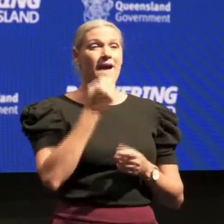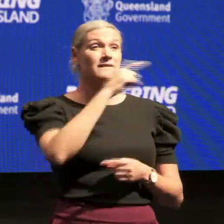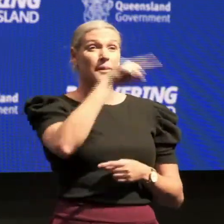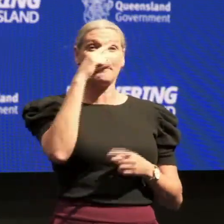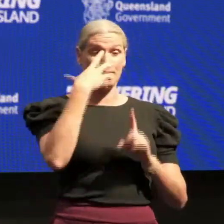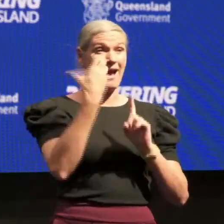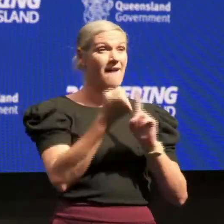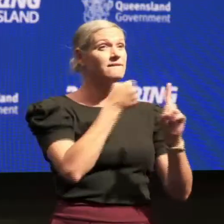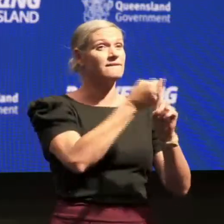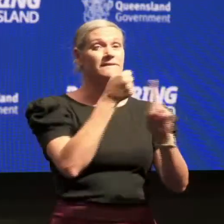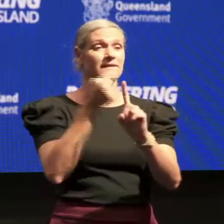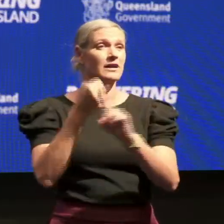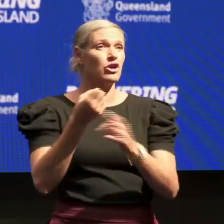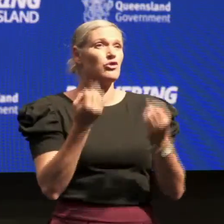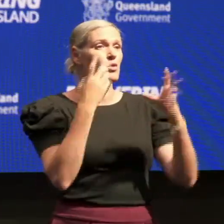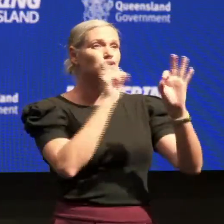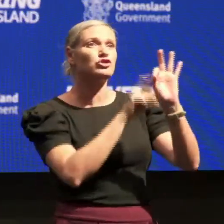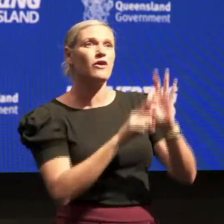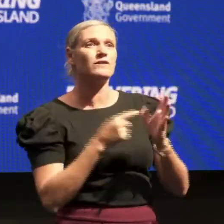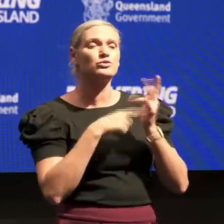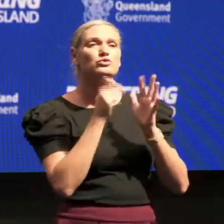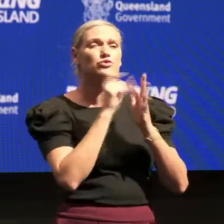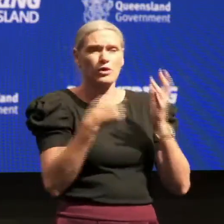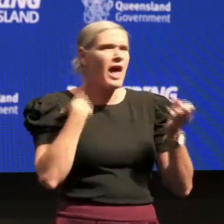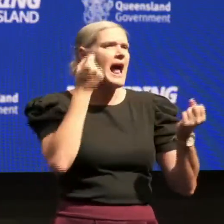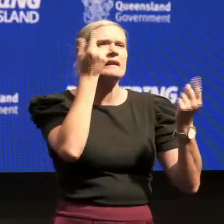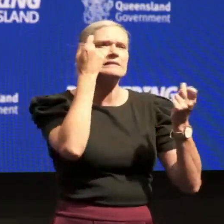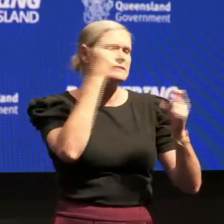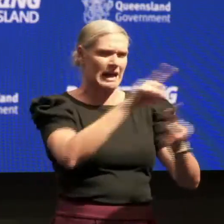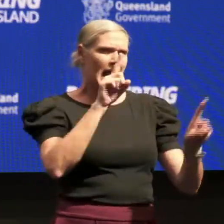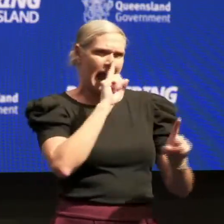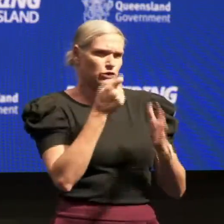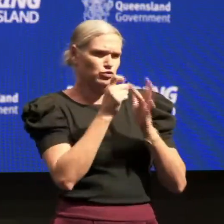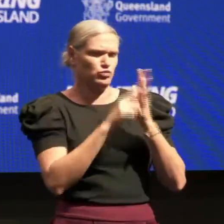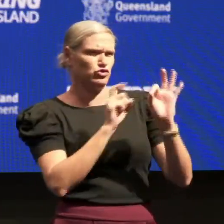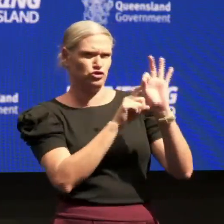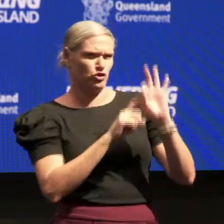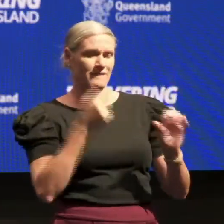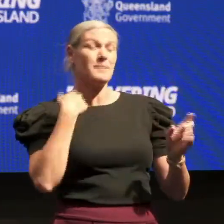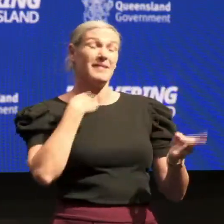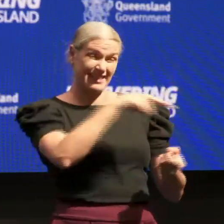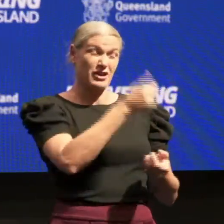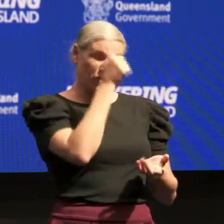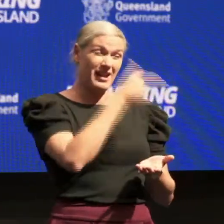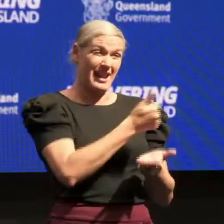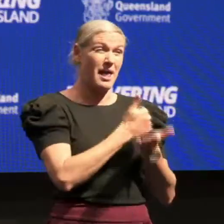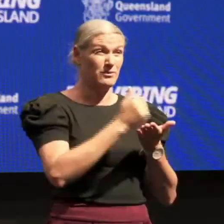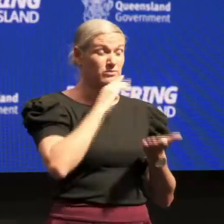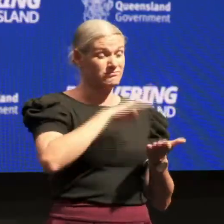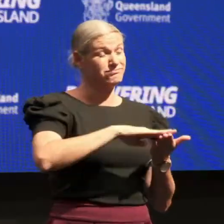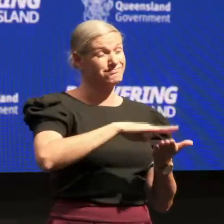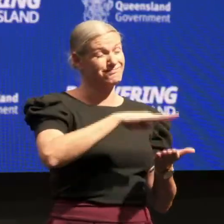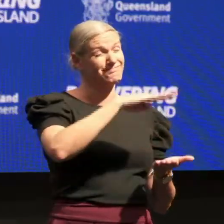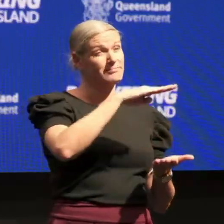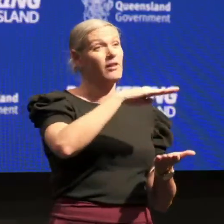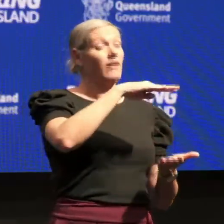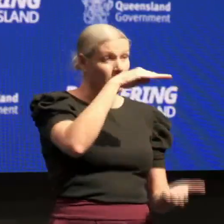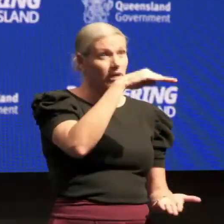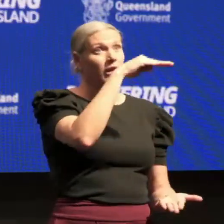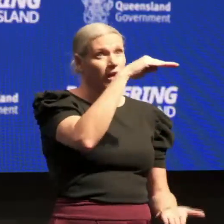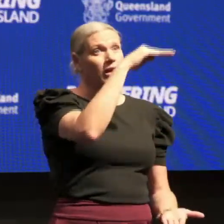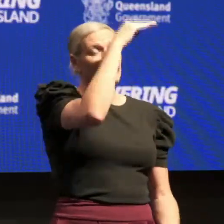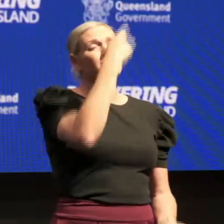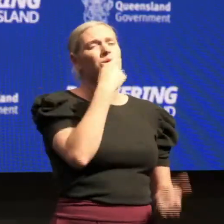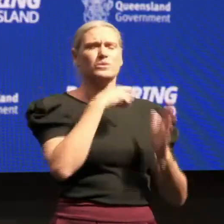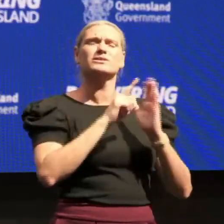been impacted. They haven't had time to fill out a survey. We completely understand that. That number will grow, and I fear will grow by many times. And